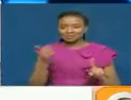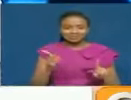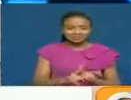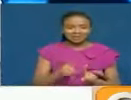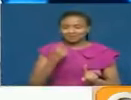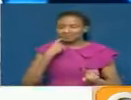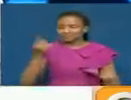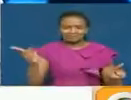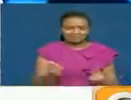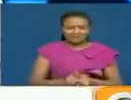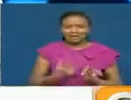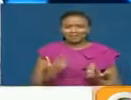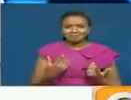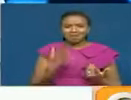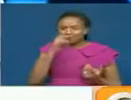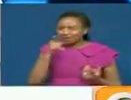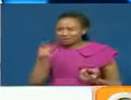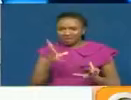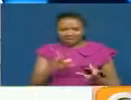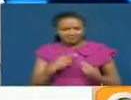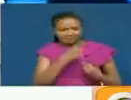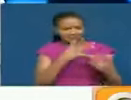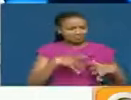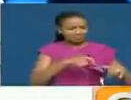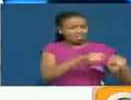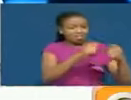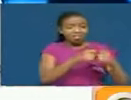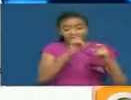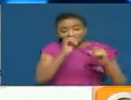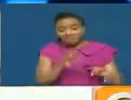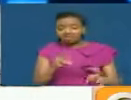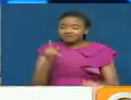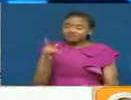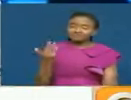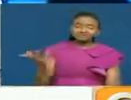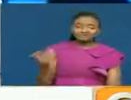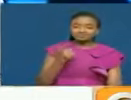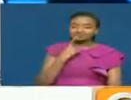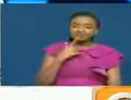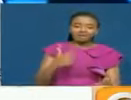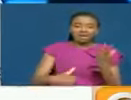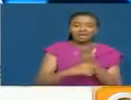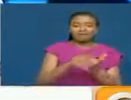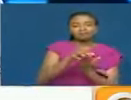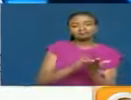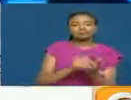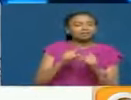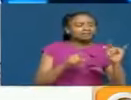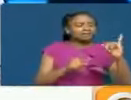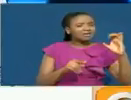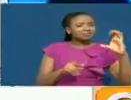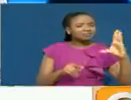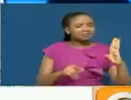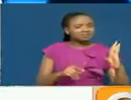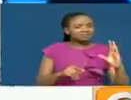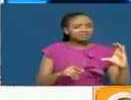tainted individuals to access public office, that they do their part, but the electorate somehow looks the other way. But